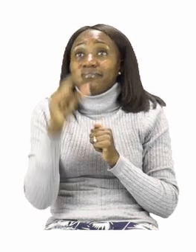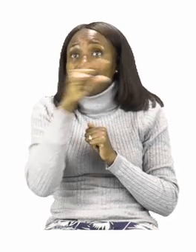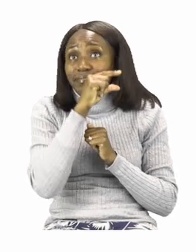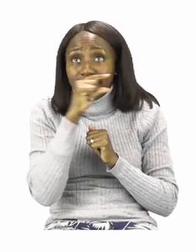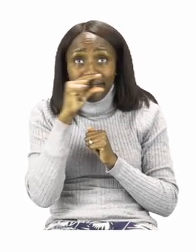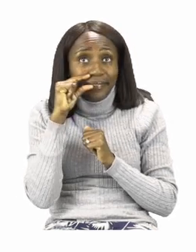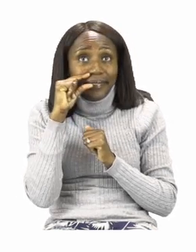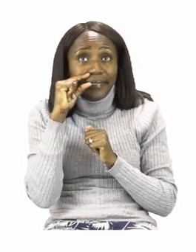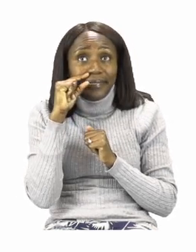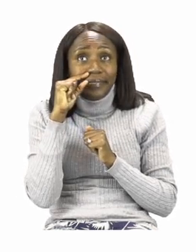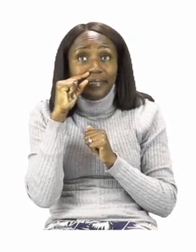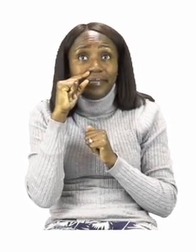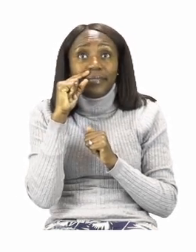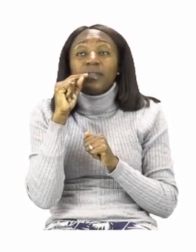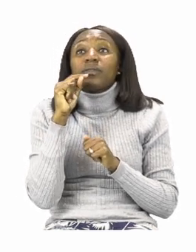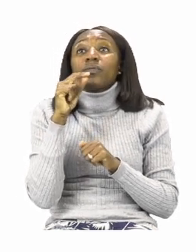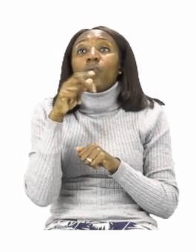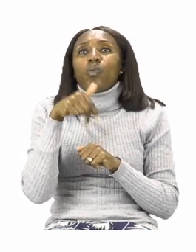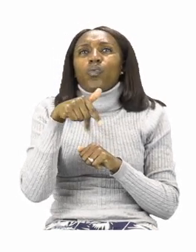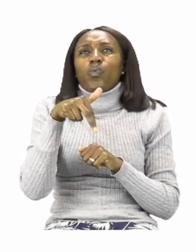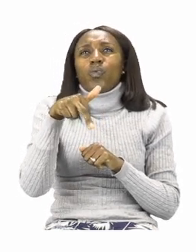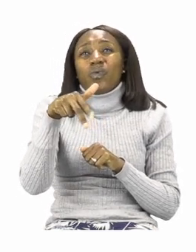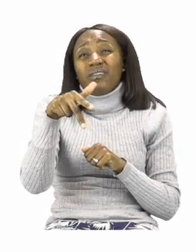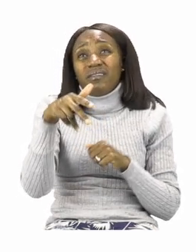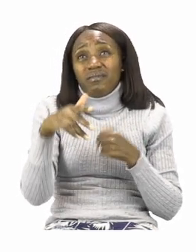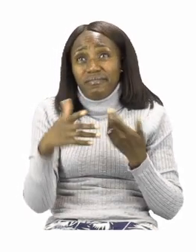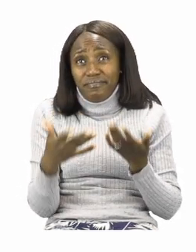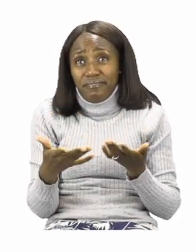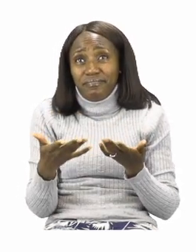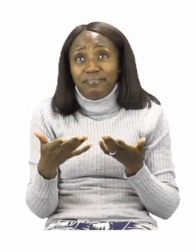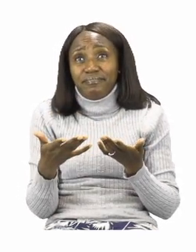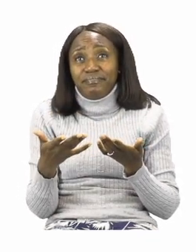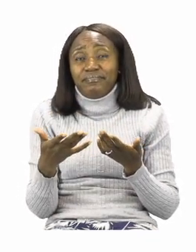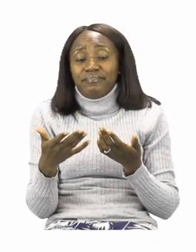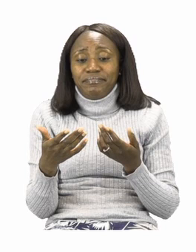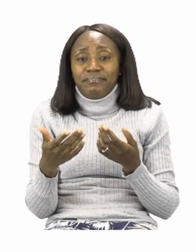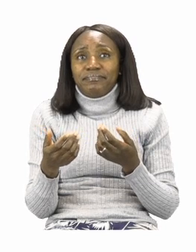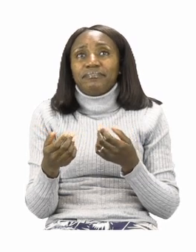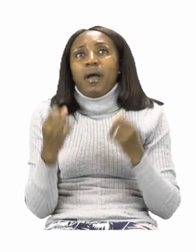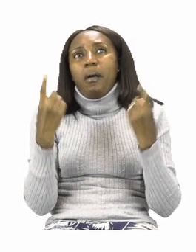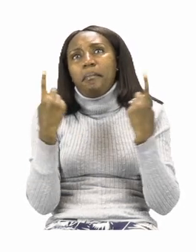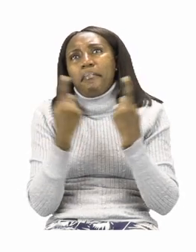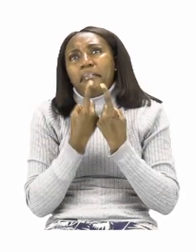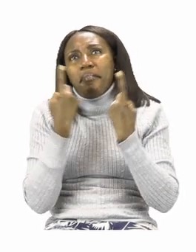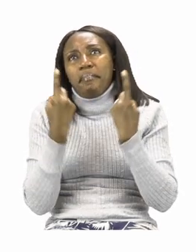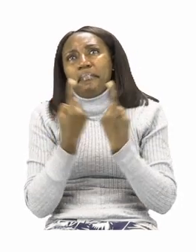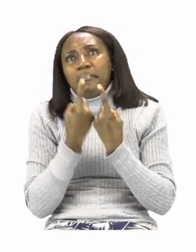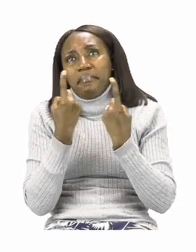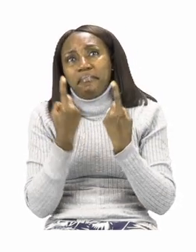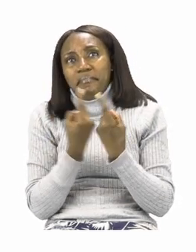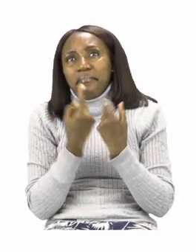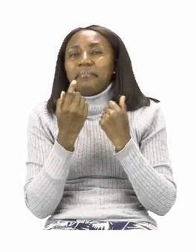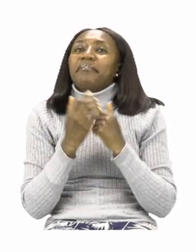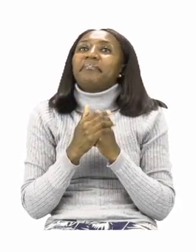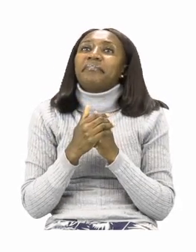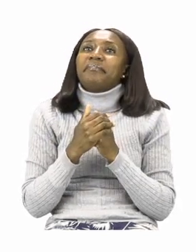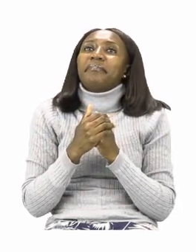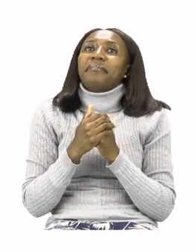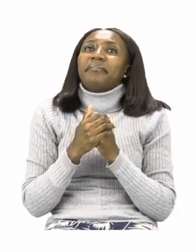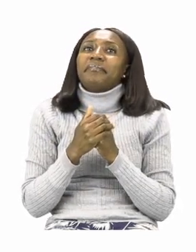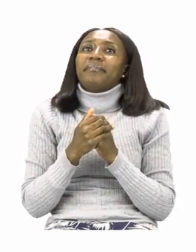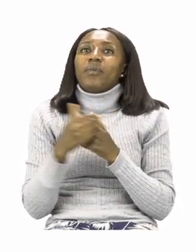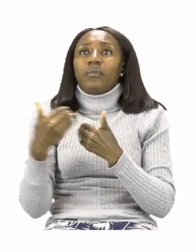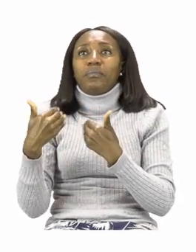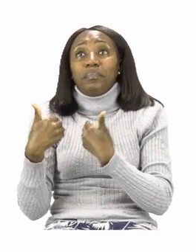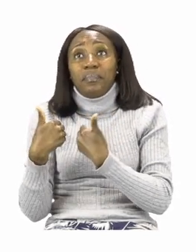name, walk or walks, play or playing,